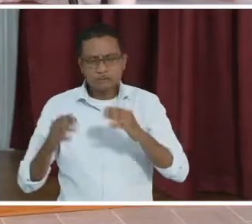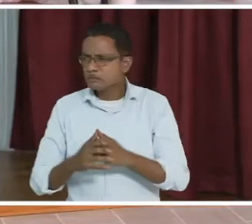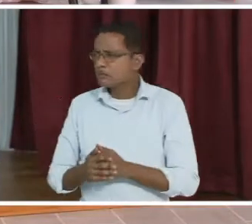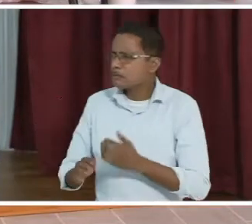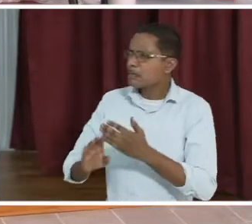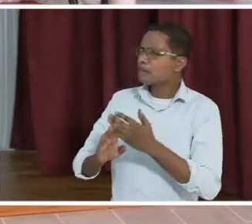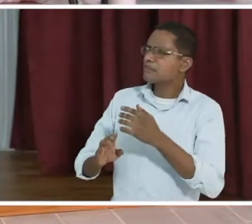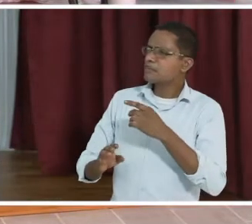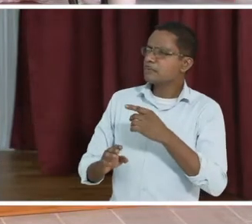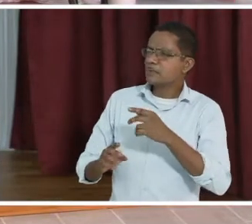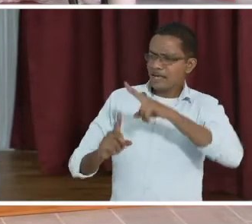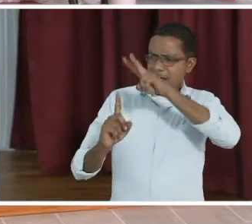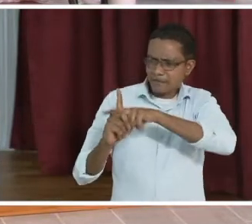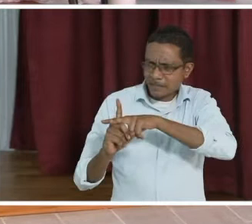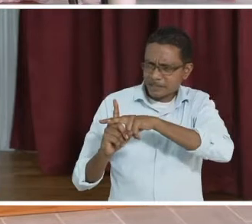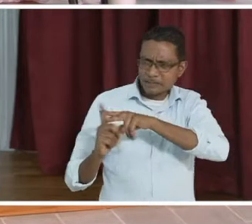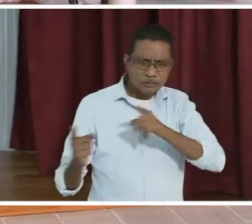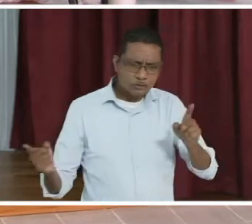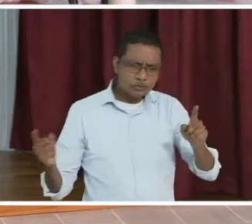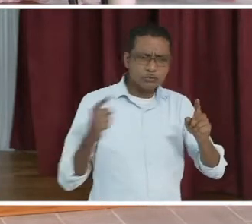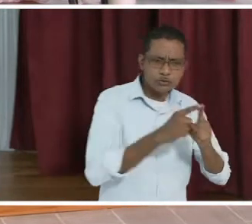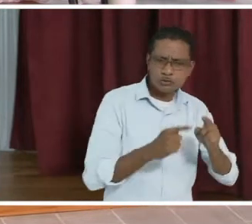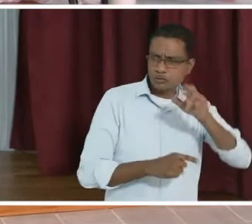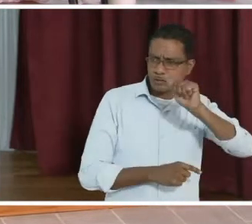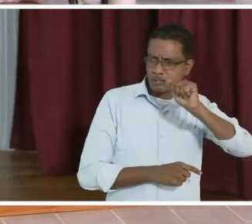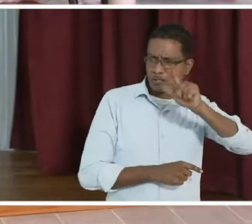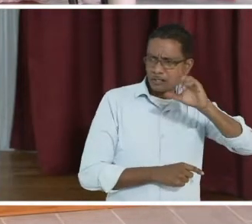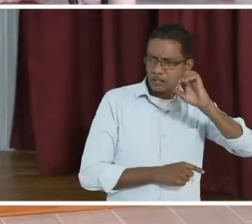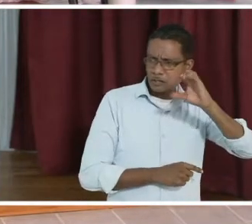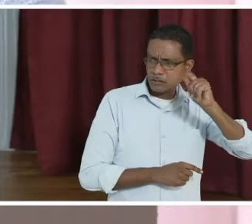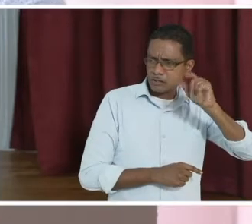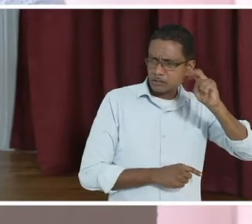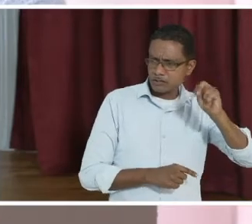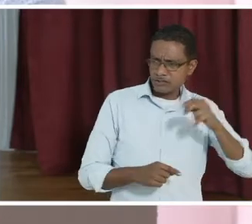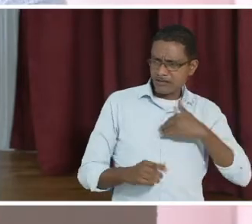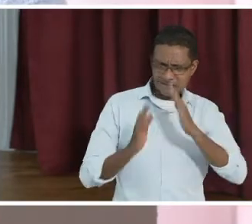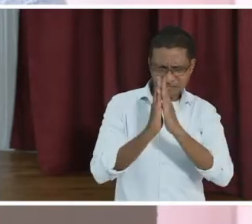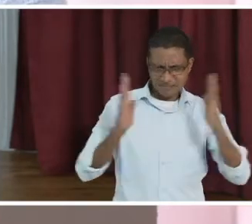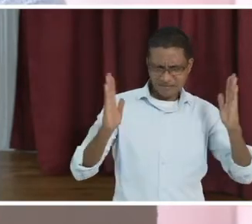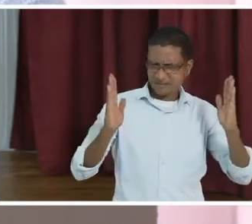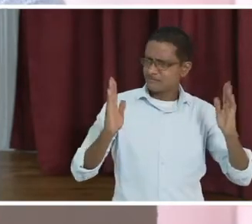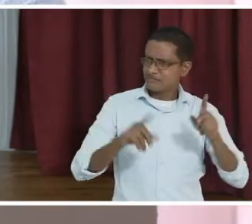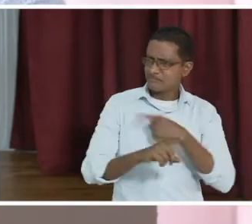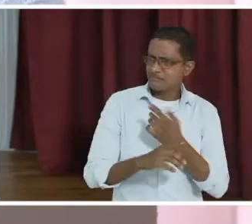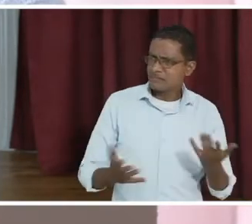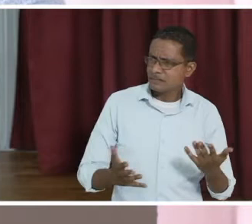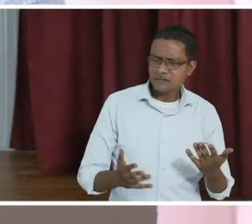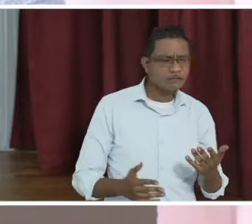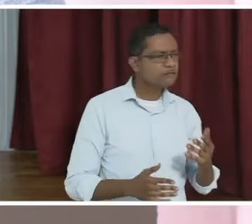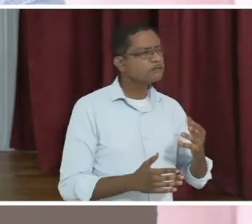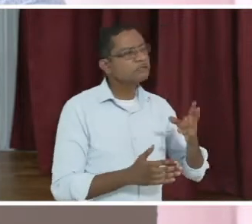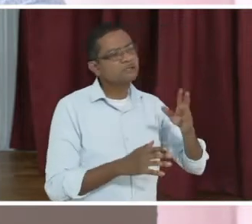to allocation, is there a set time frame for that? There's usually a set time frame where it's sometimes an estimation of 6